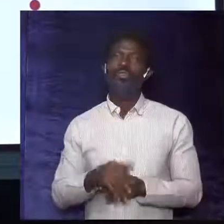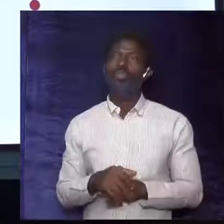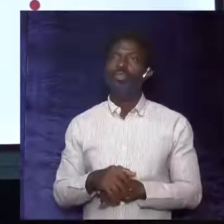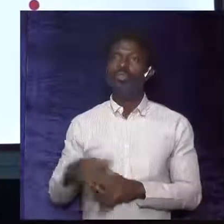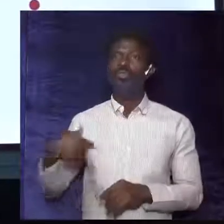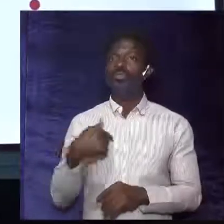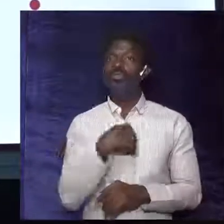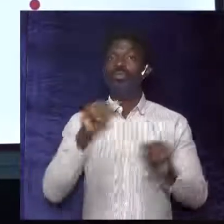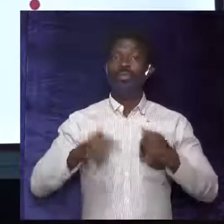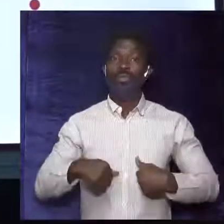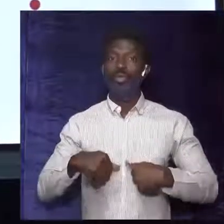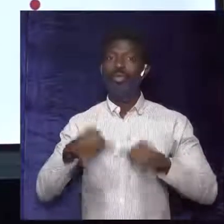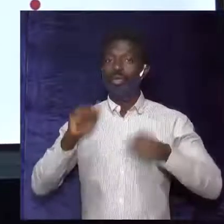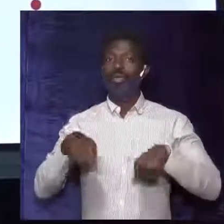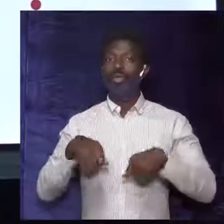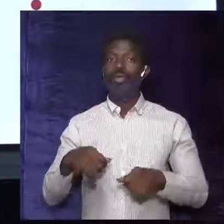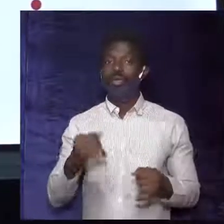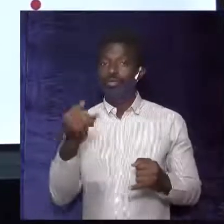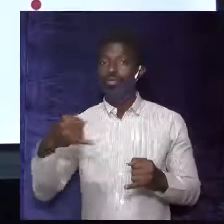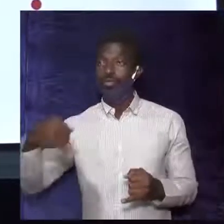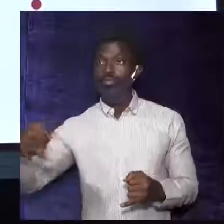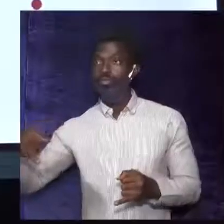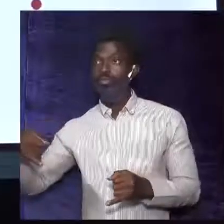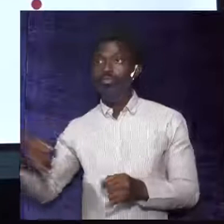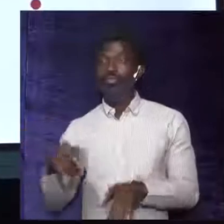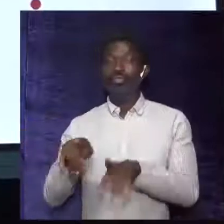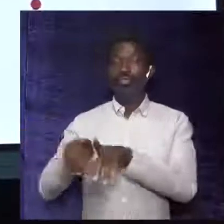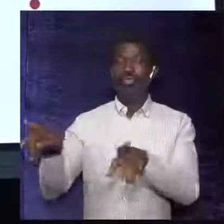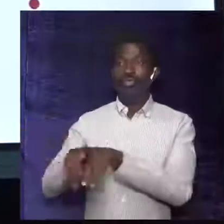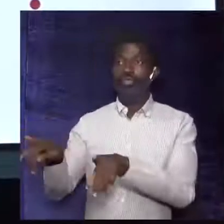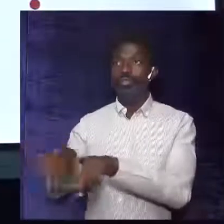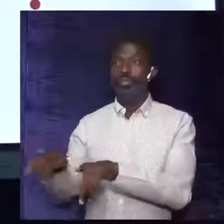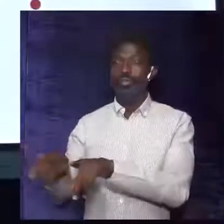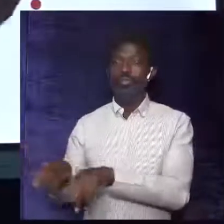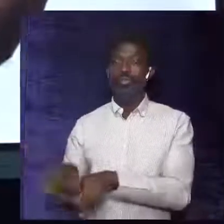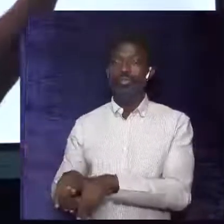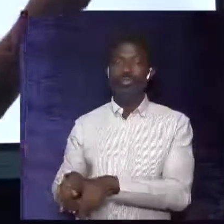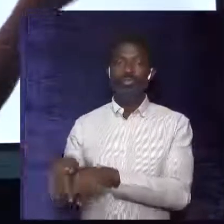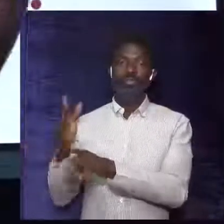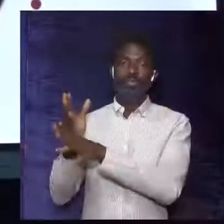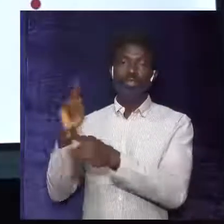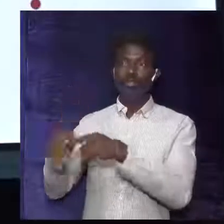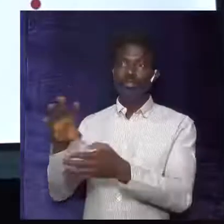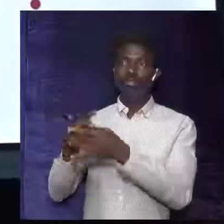there. We can draw several lines to join these points together.